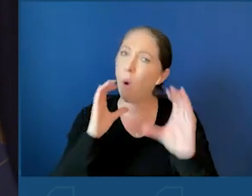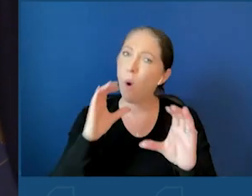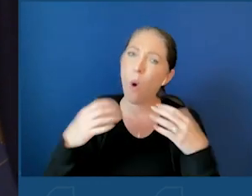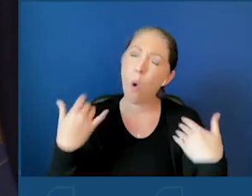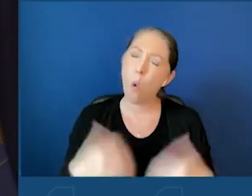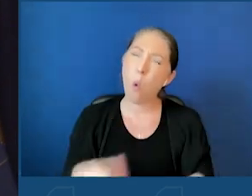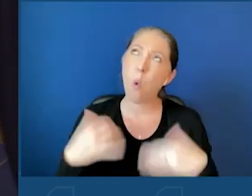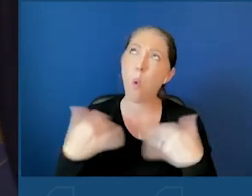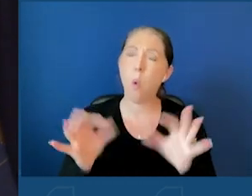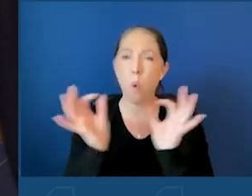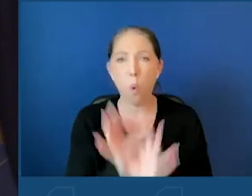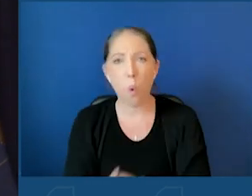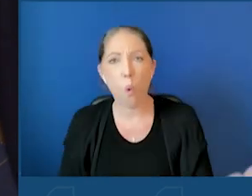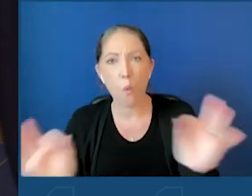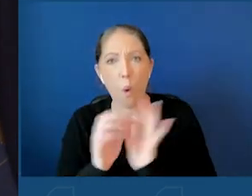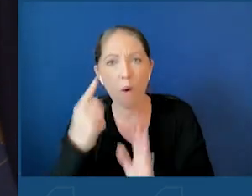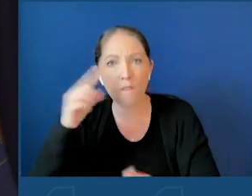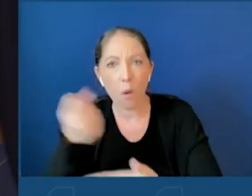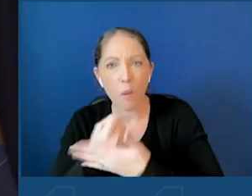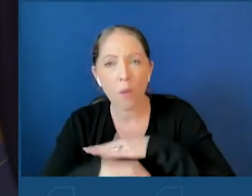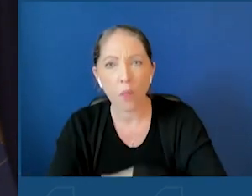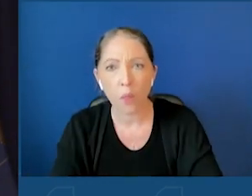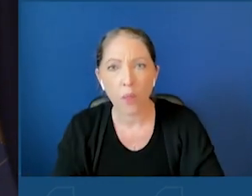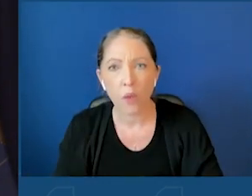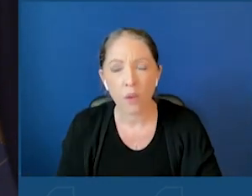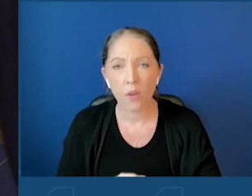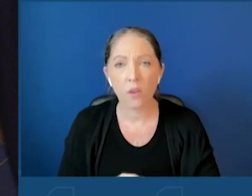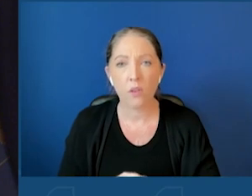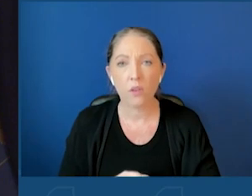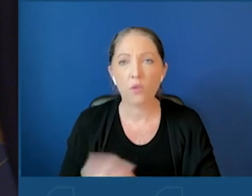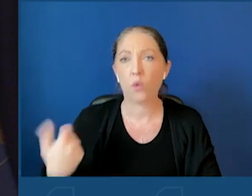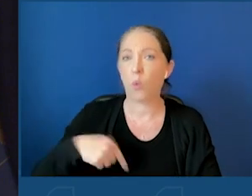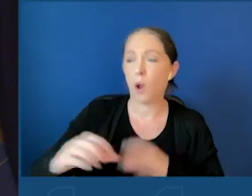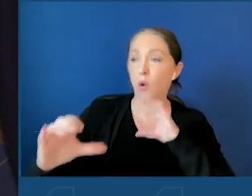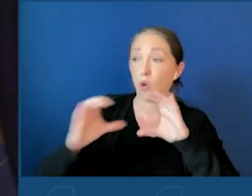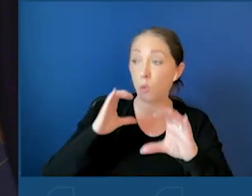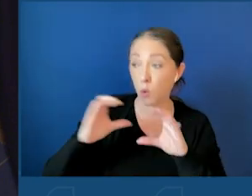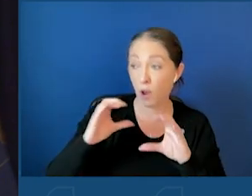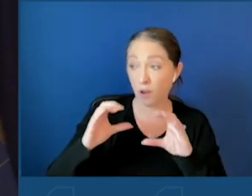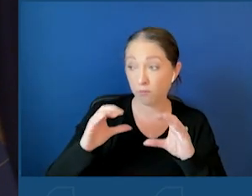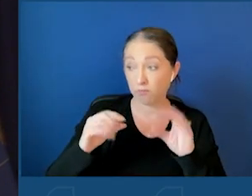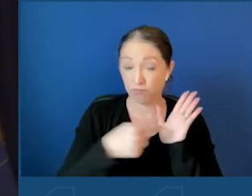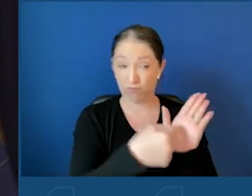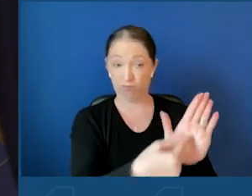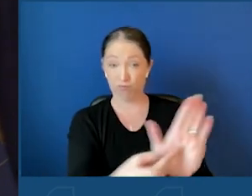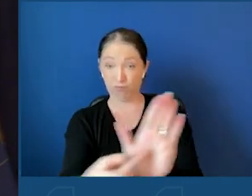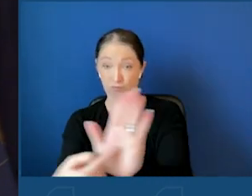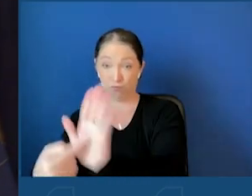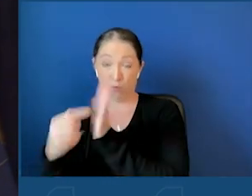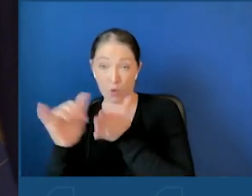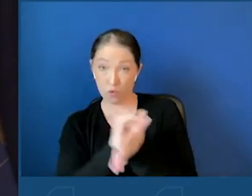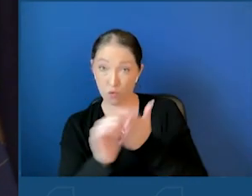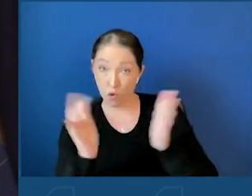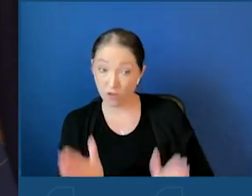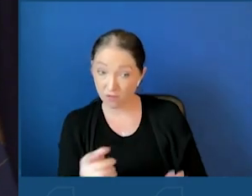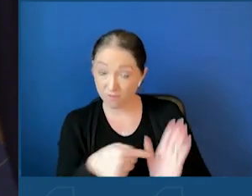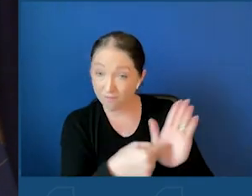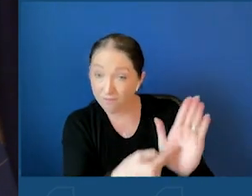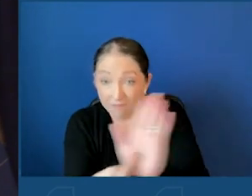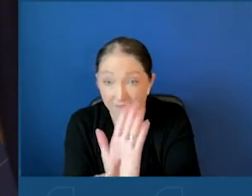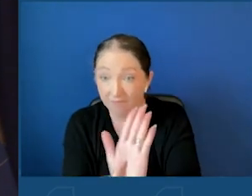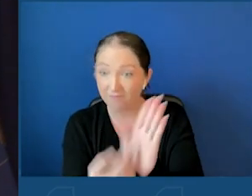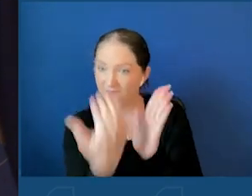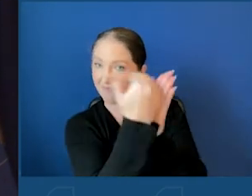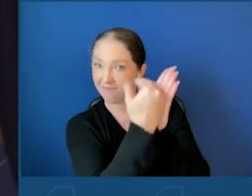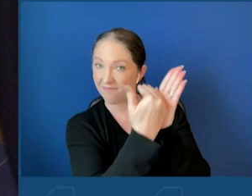to birthing. And so we are communicating to New Yorkers that there is a directory, that they will be able to go and find